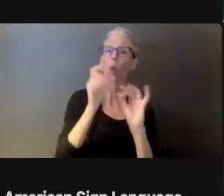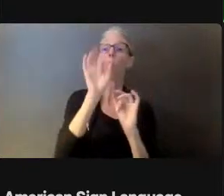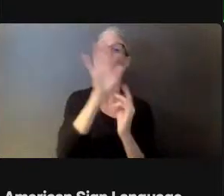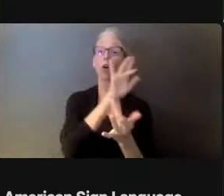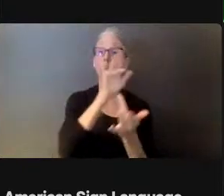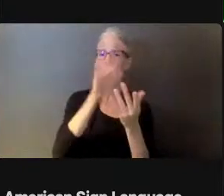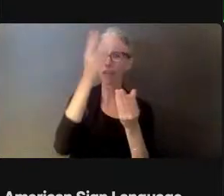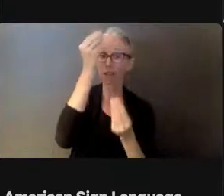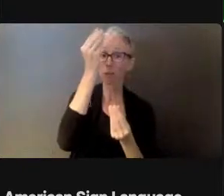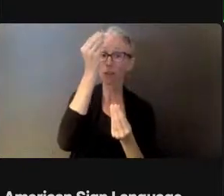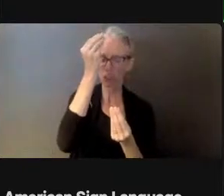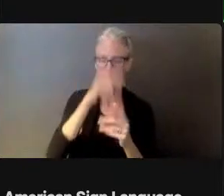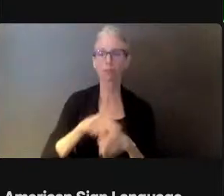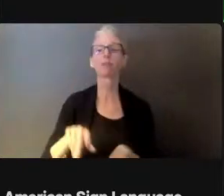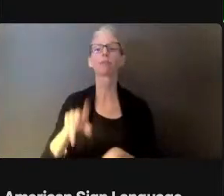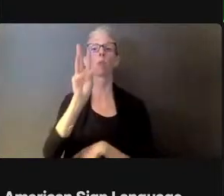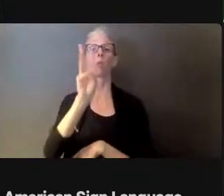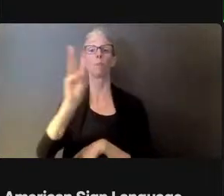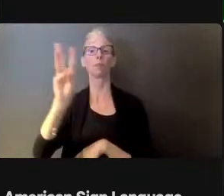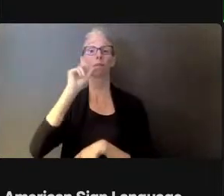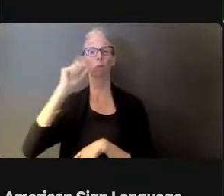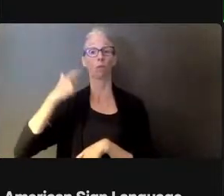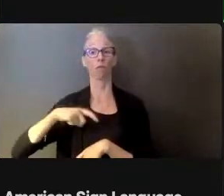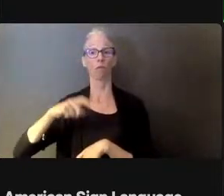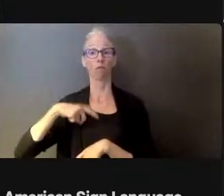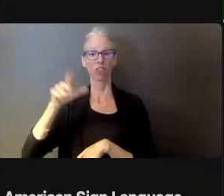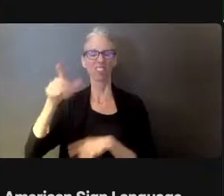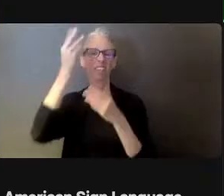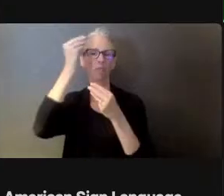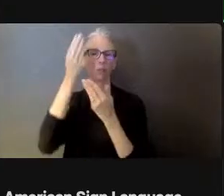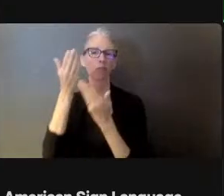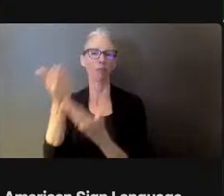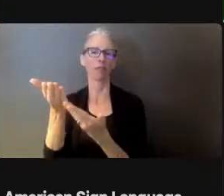on the conference website for easier access.